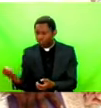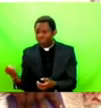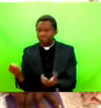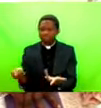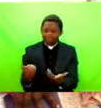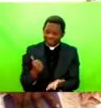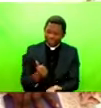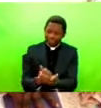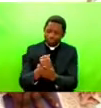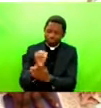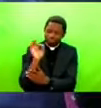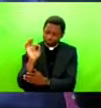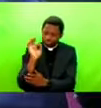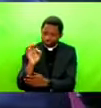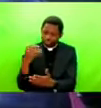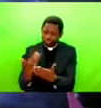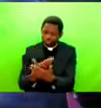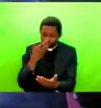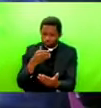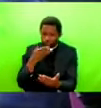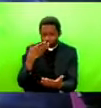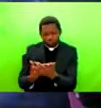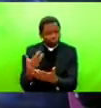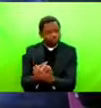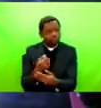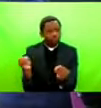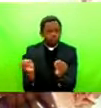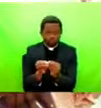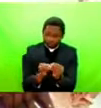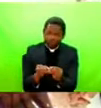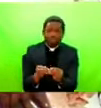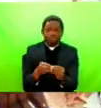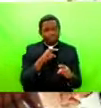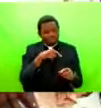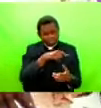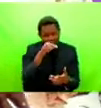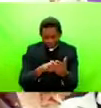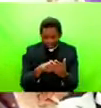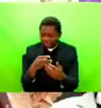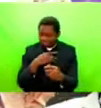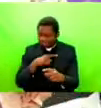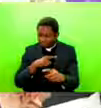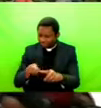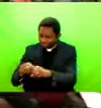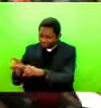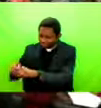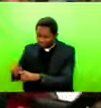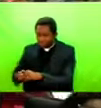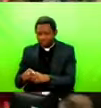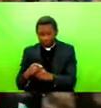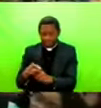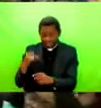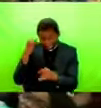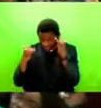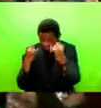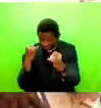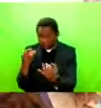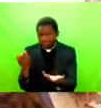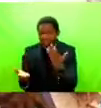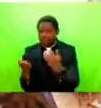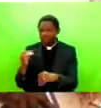gospel. For this and many other interventions towards evangelism, may Jehovah bless